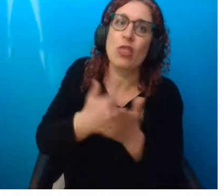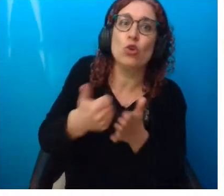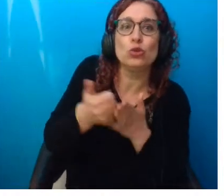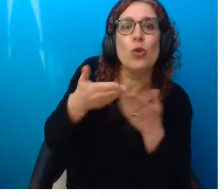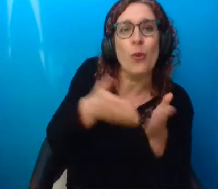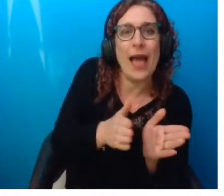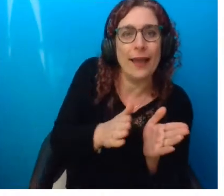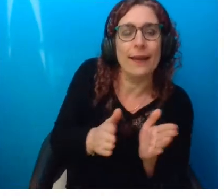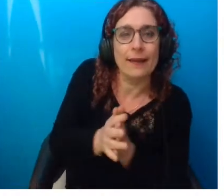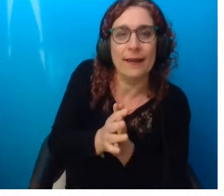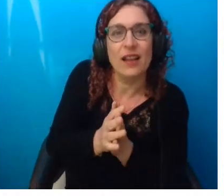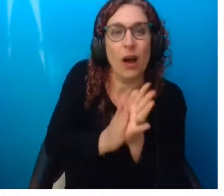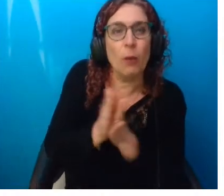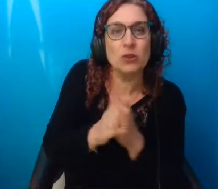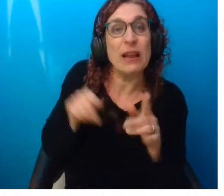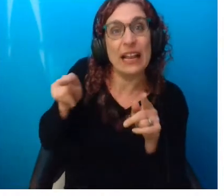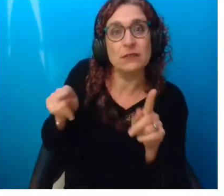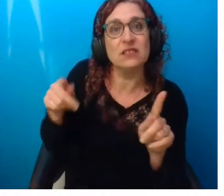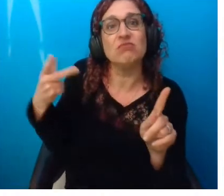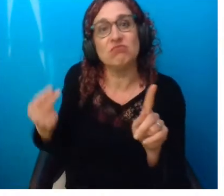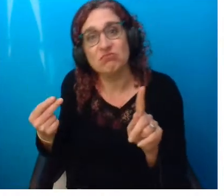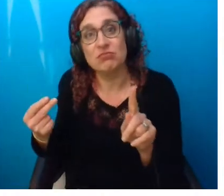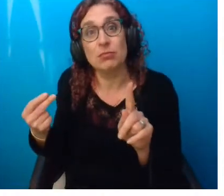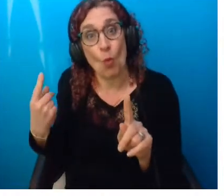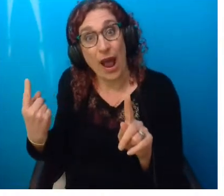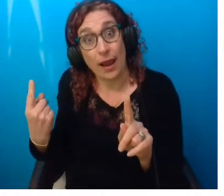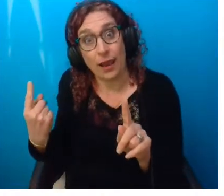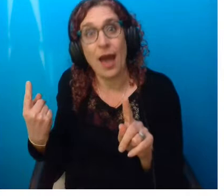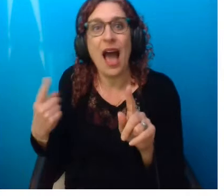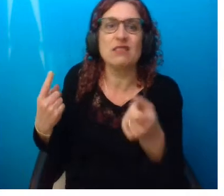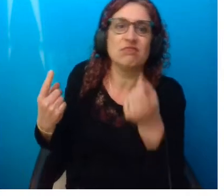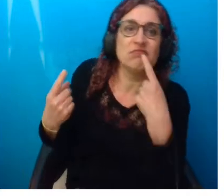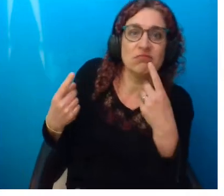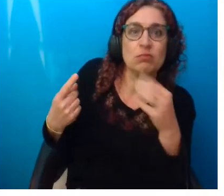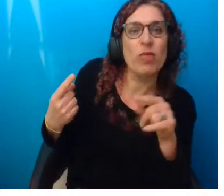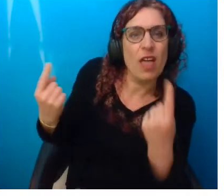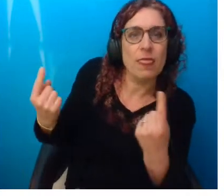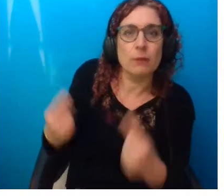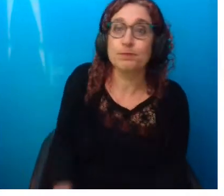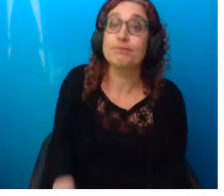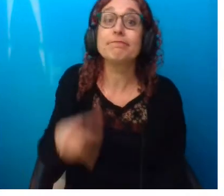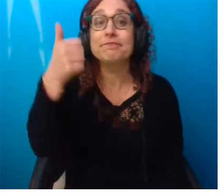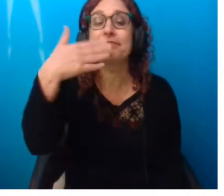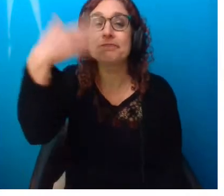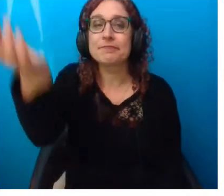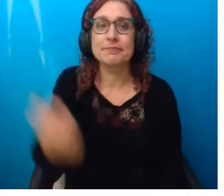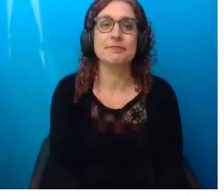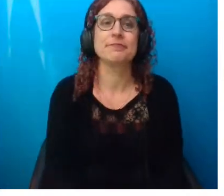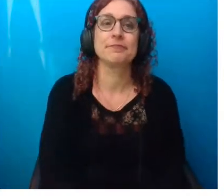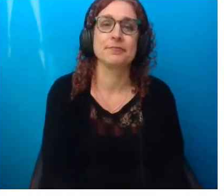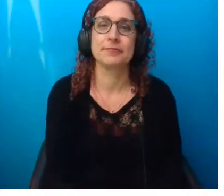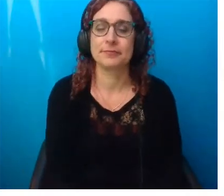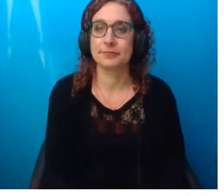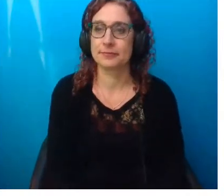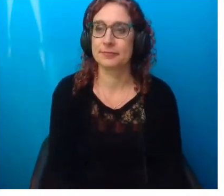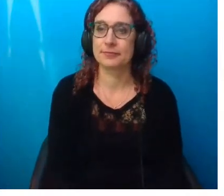Thank you very much, Professor Swartz, for your time. Okay, thank you.